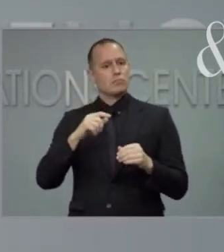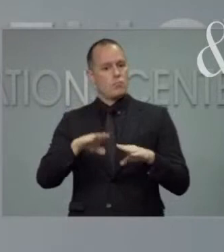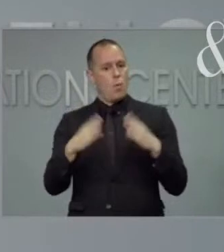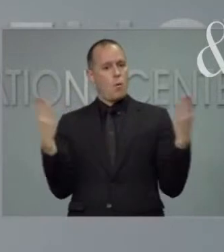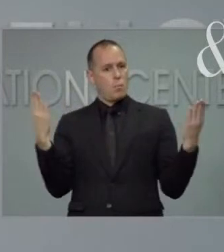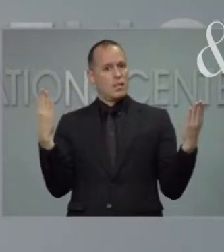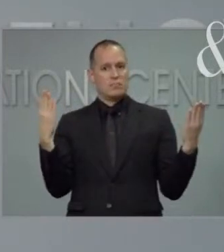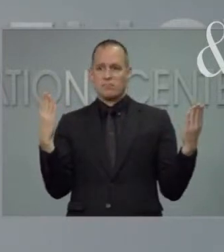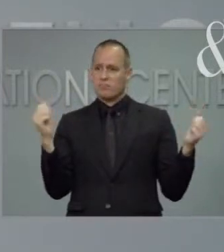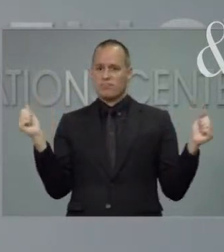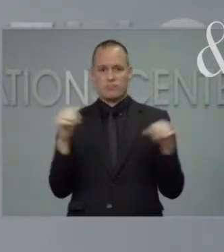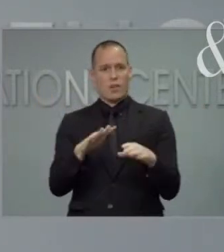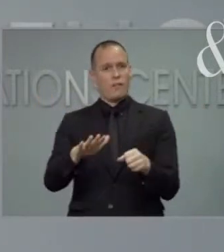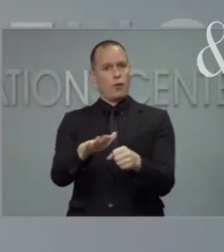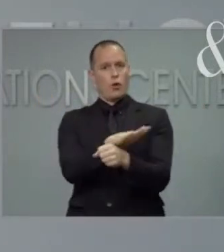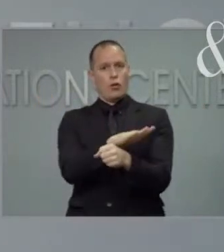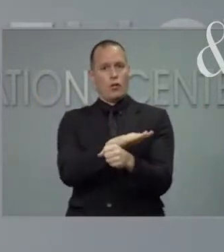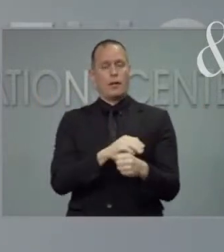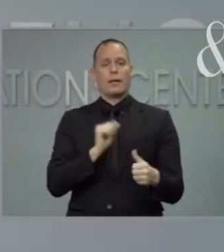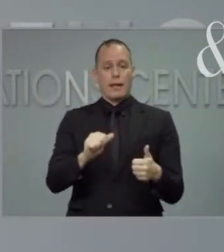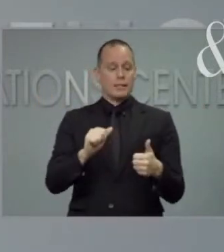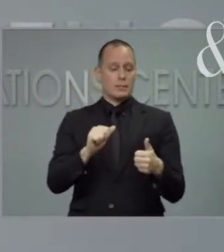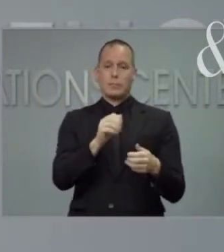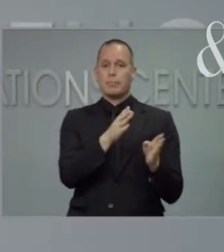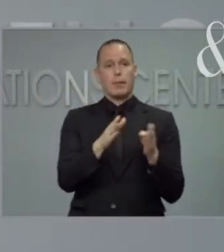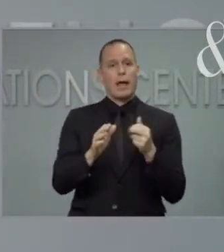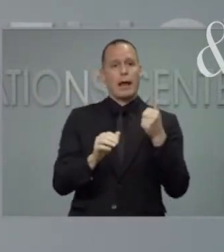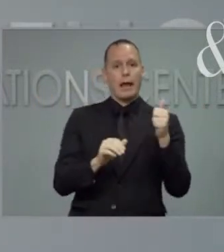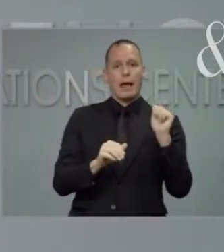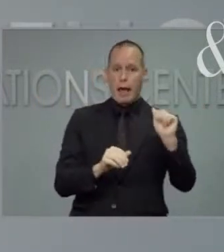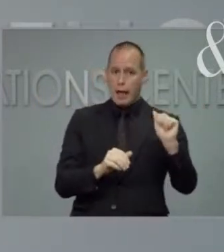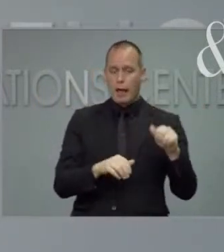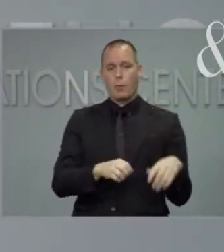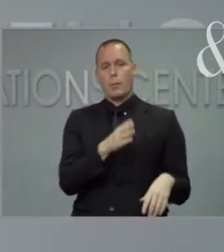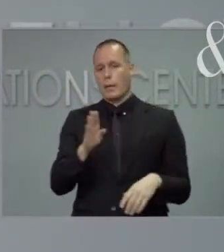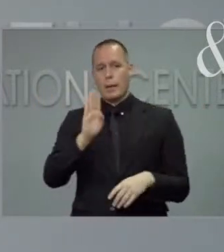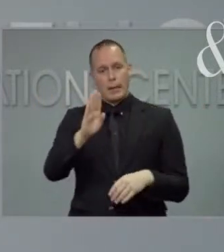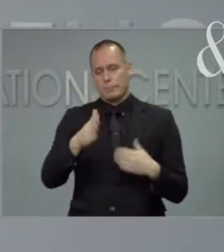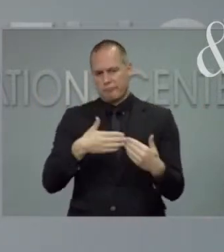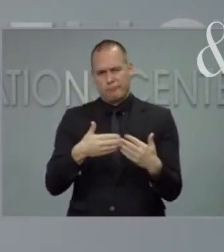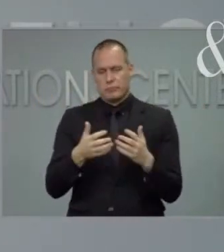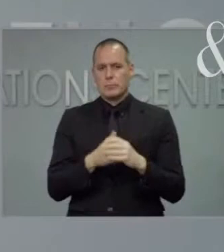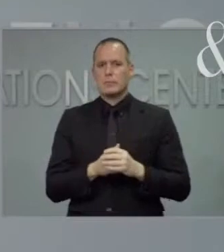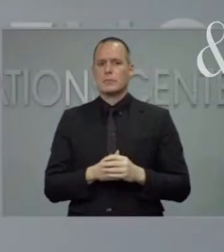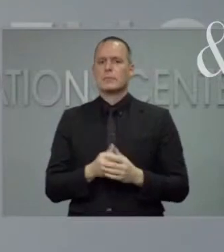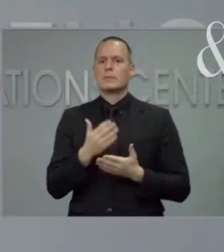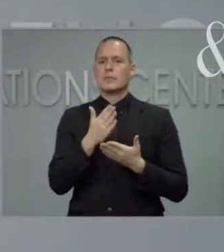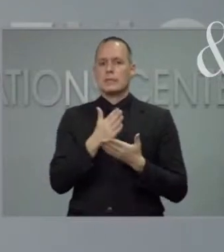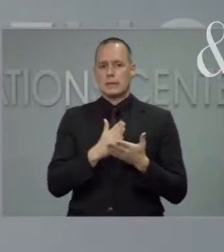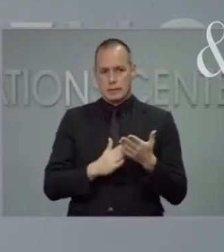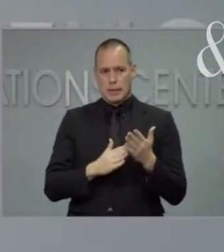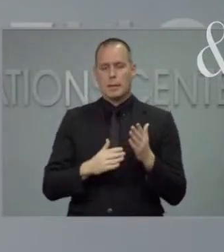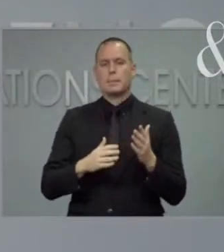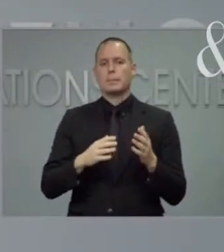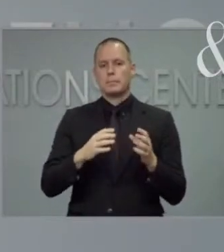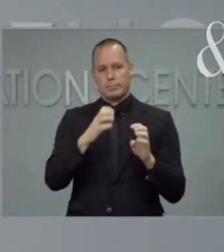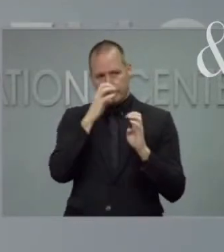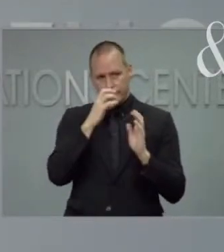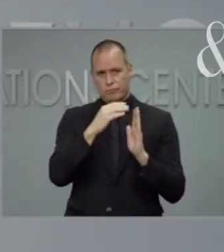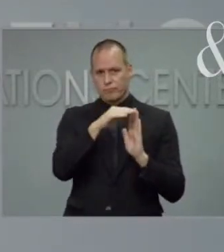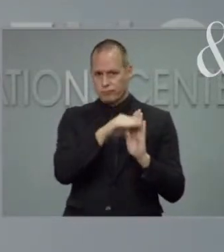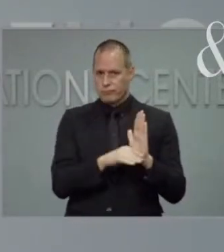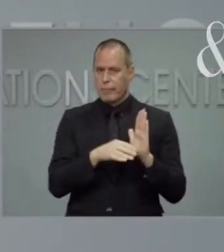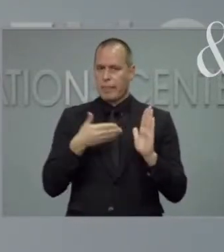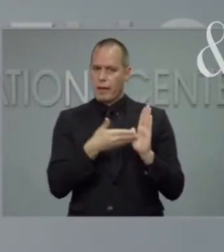the greatest extent possible, Plan A or Plan B. There are safety protocols in there we want folks to still continue to do, like wearing masks